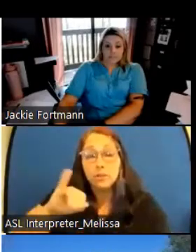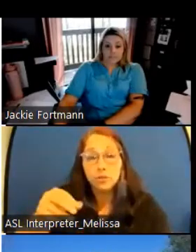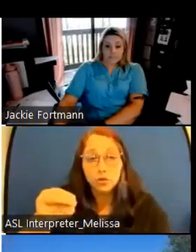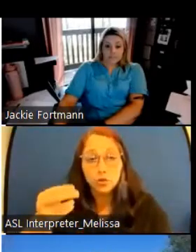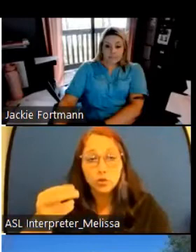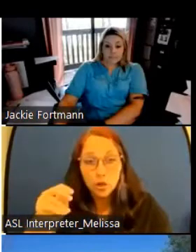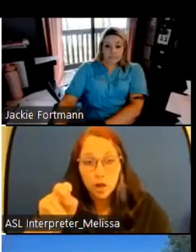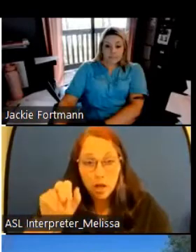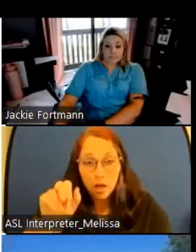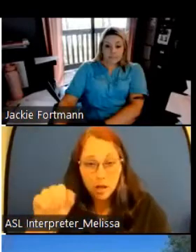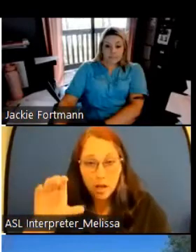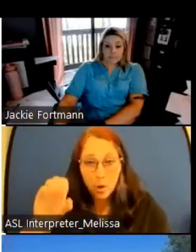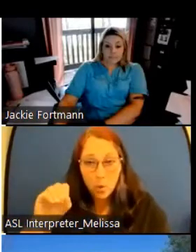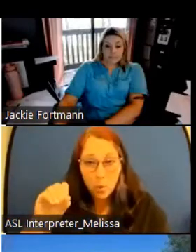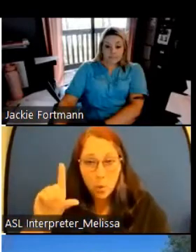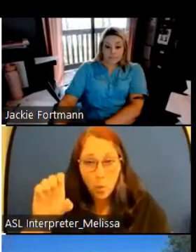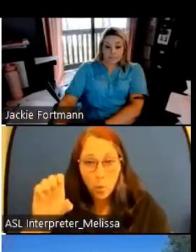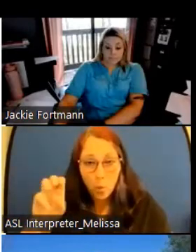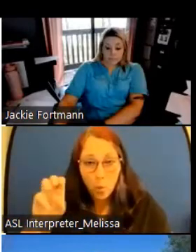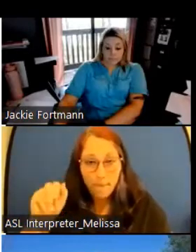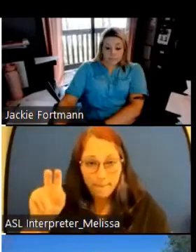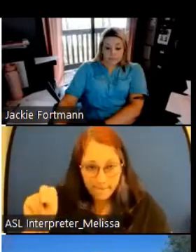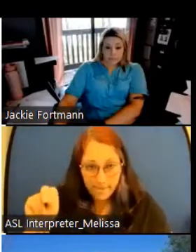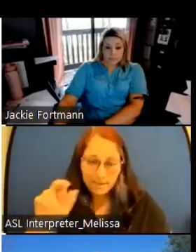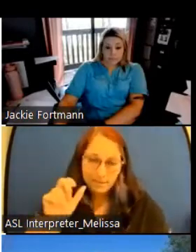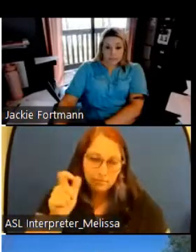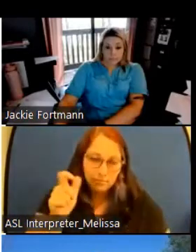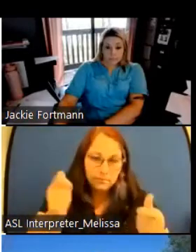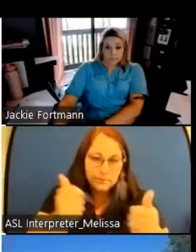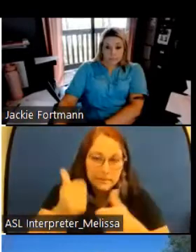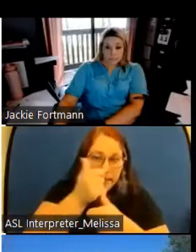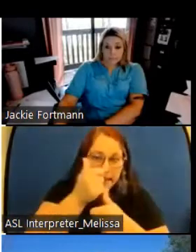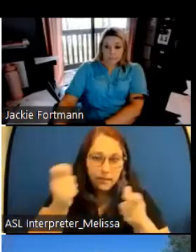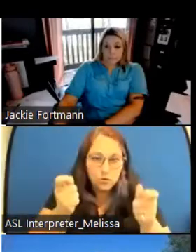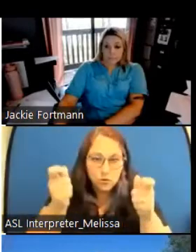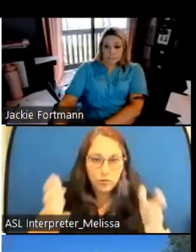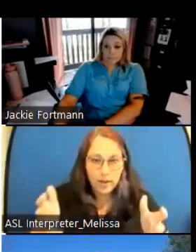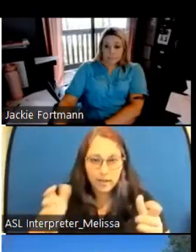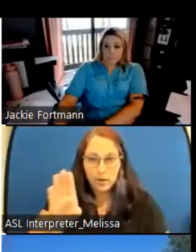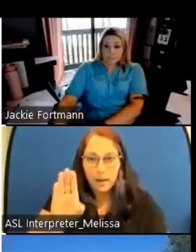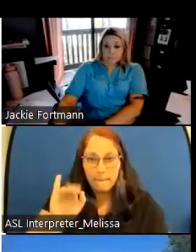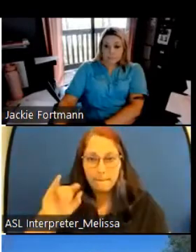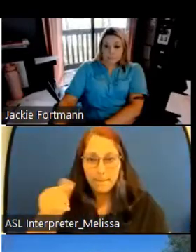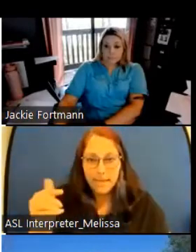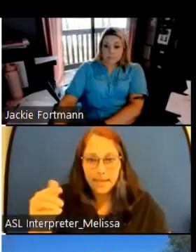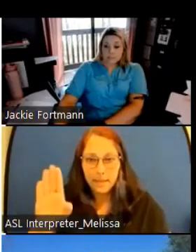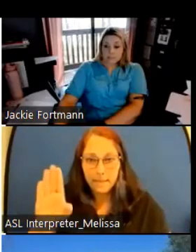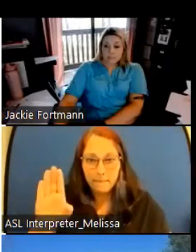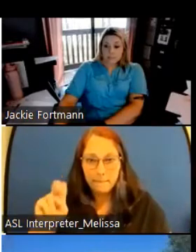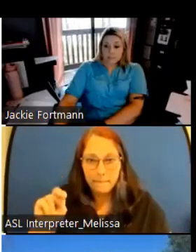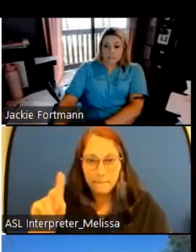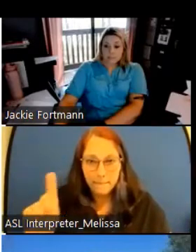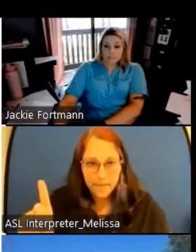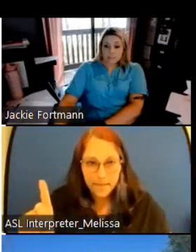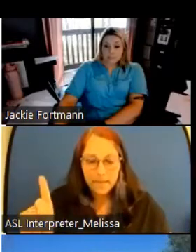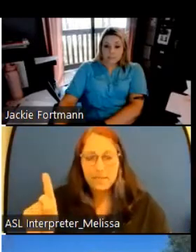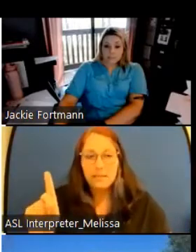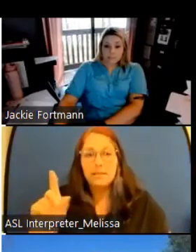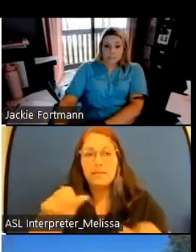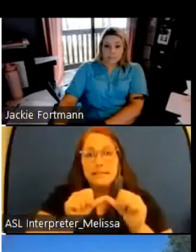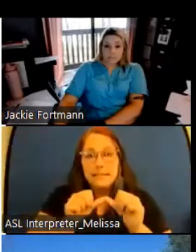of Care in Florida, and Joshua Jemerick, who is the Senior Vice